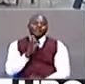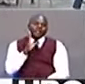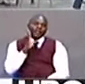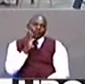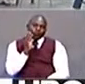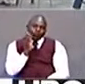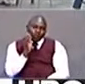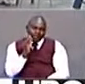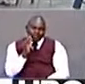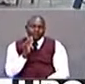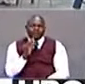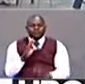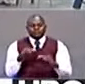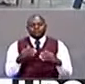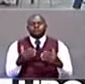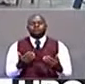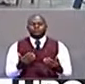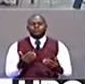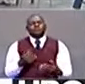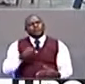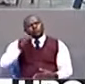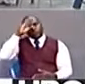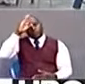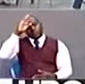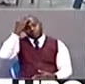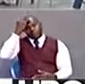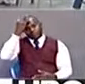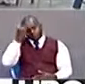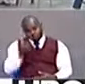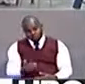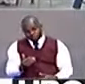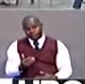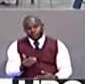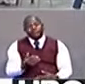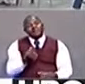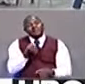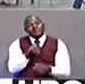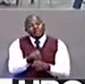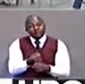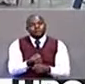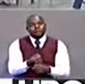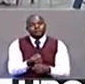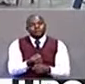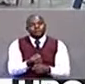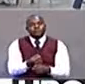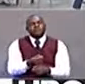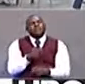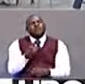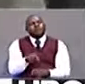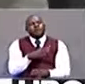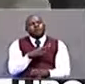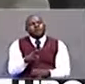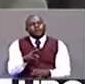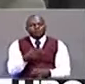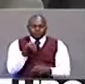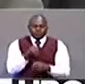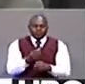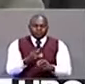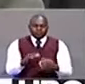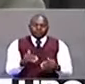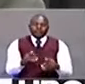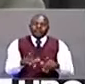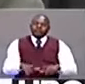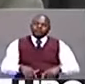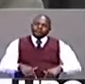Lwanga. And I wondered why this could not have been done like it is always done when someone is